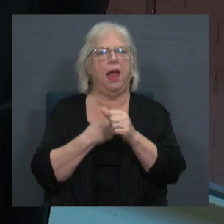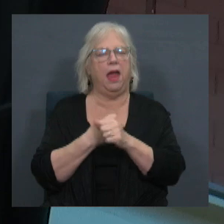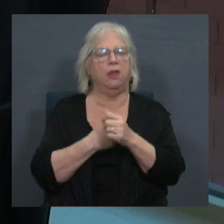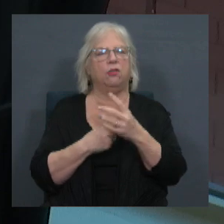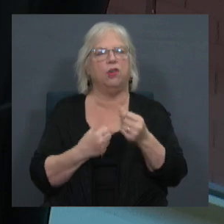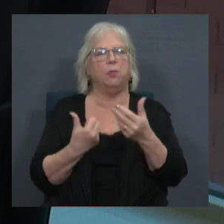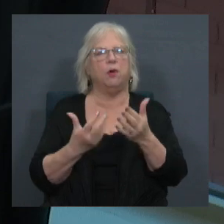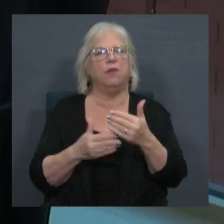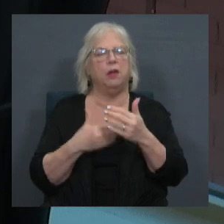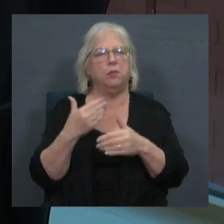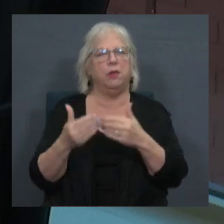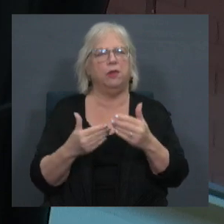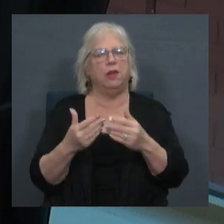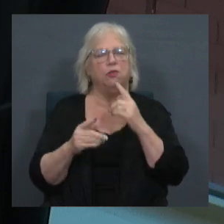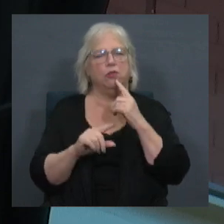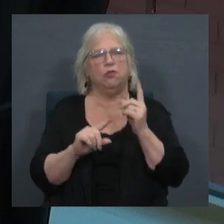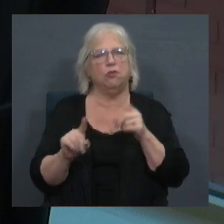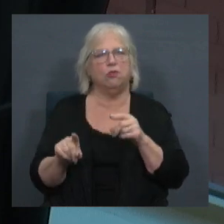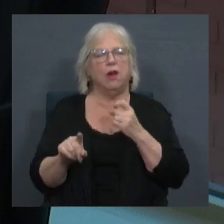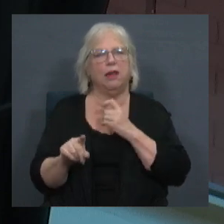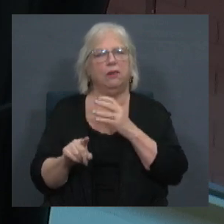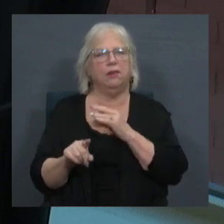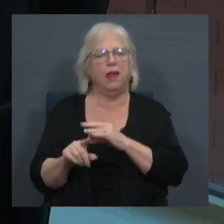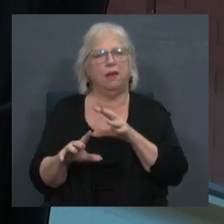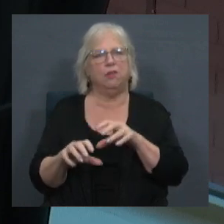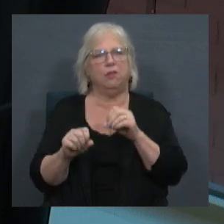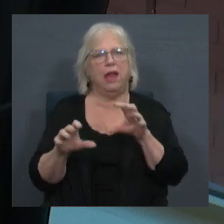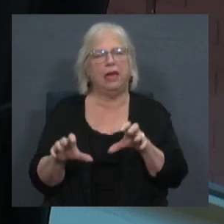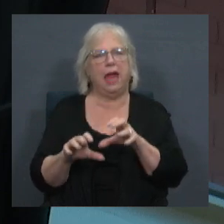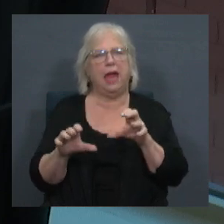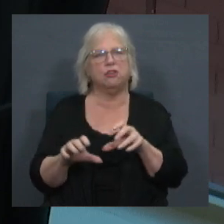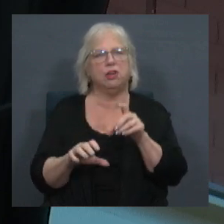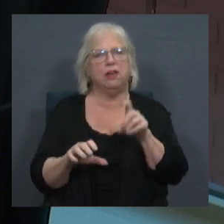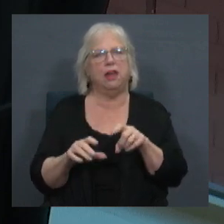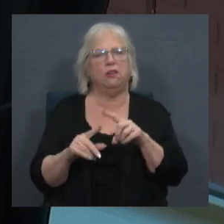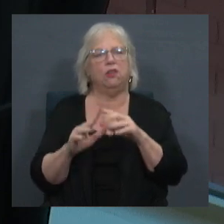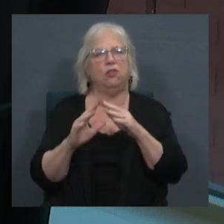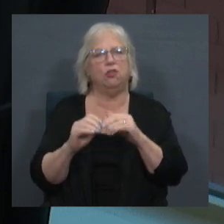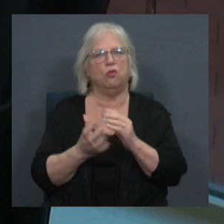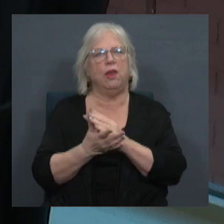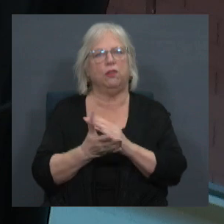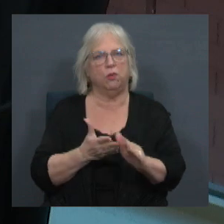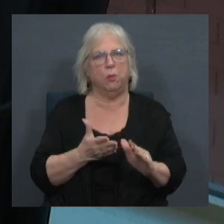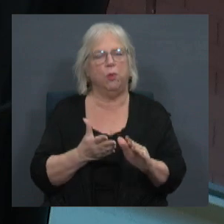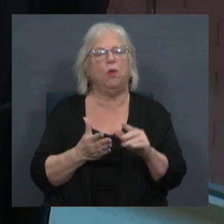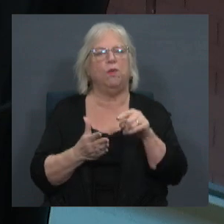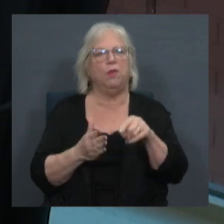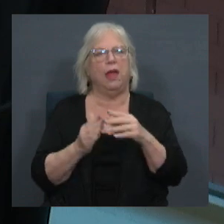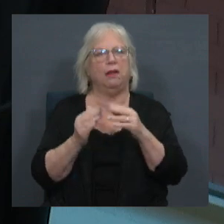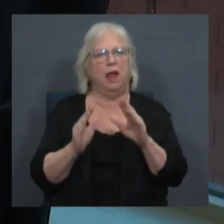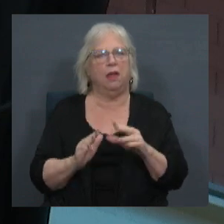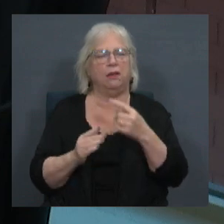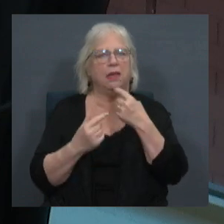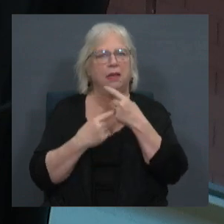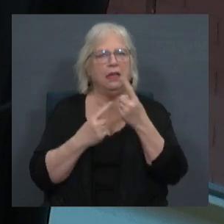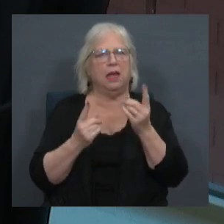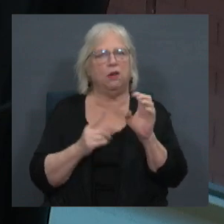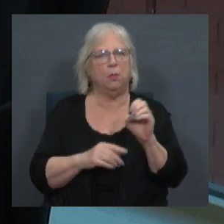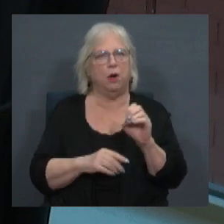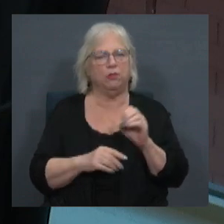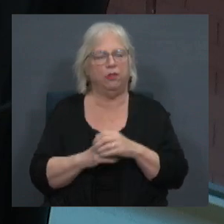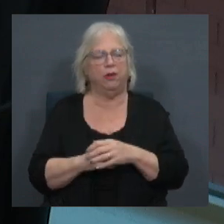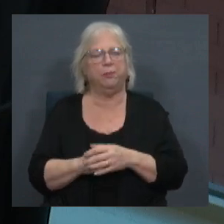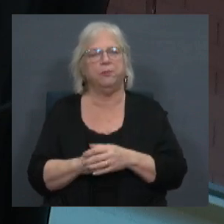abatement procedures, to direct city staff to take such action as is necessary to raise and remove said structure, to declare an emergency, and for